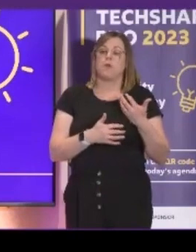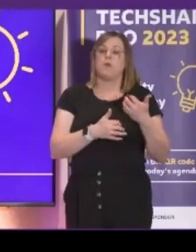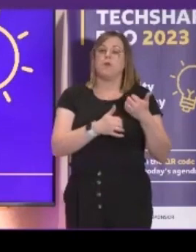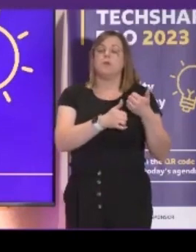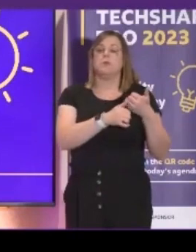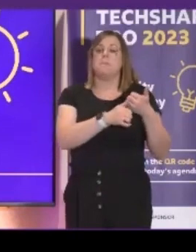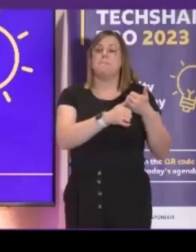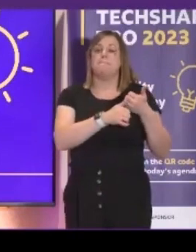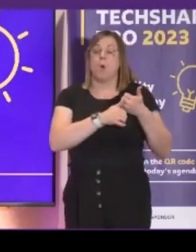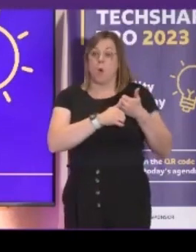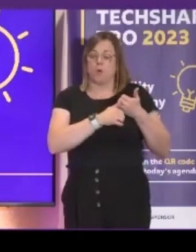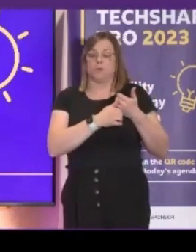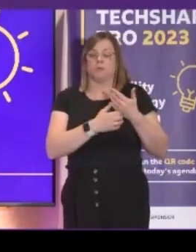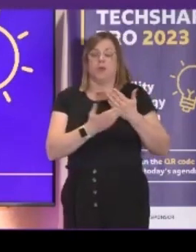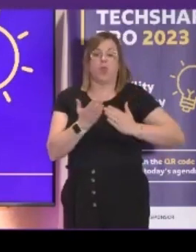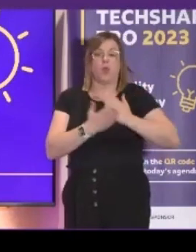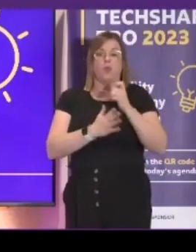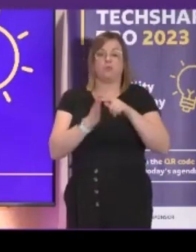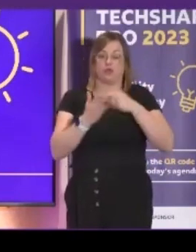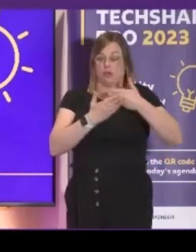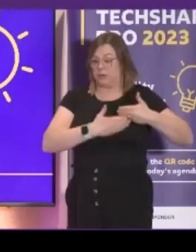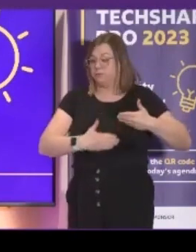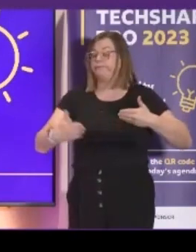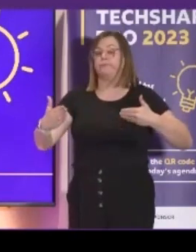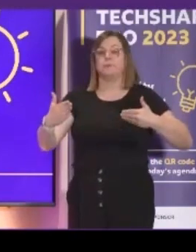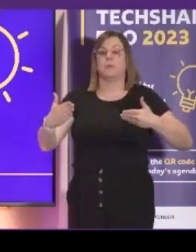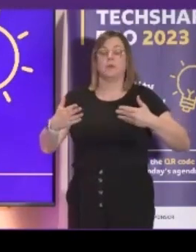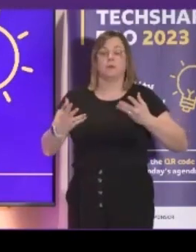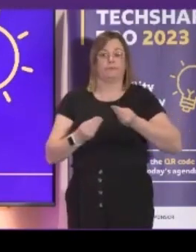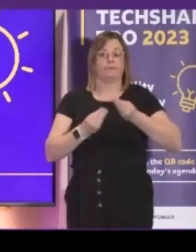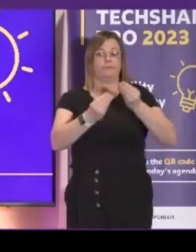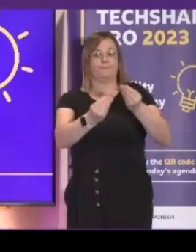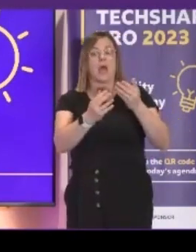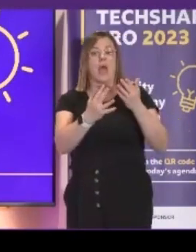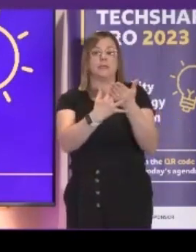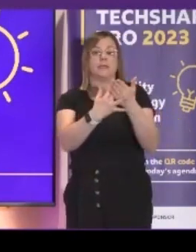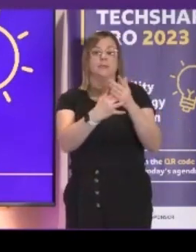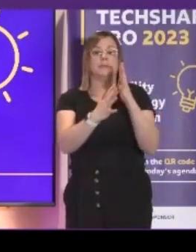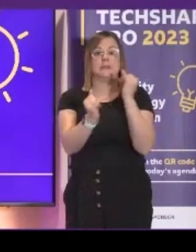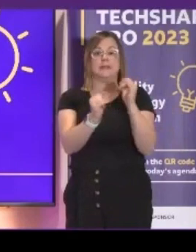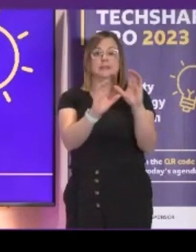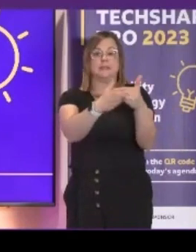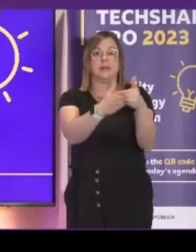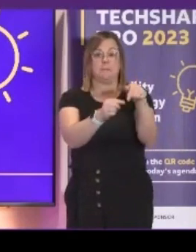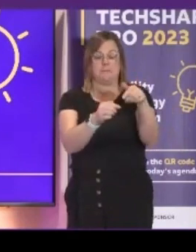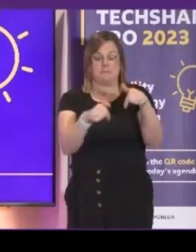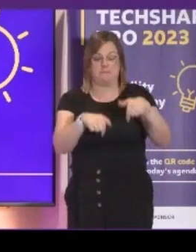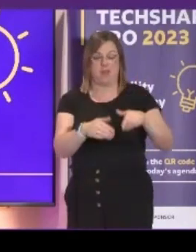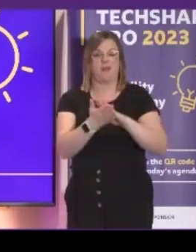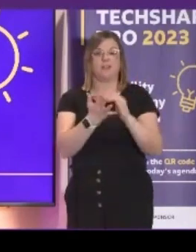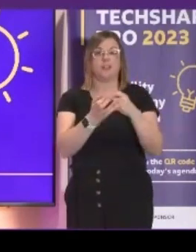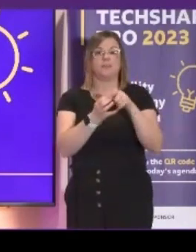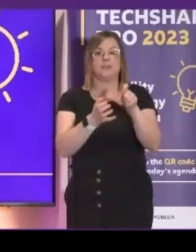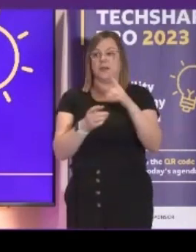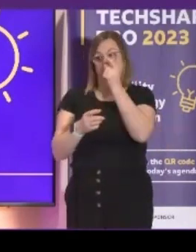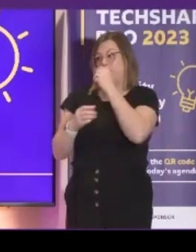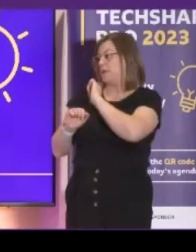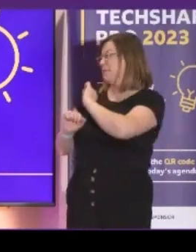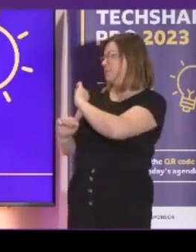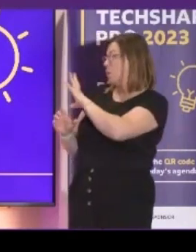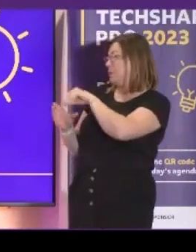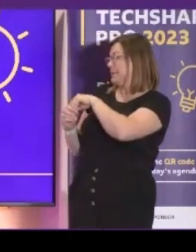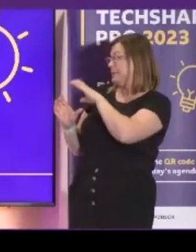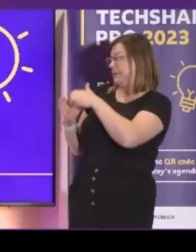at least once within the project life cycle, it goes through to an accessibility testing team here at HSBC, which is probably part of your team.